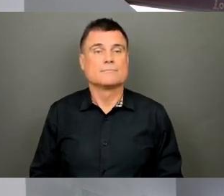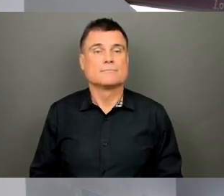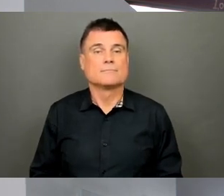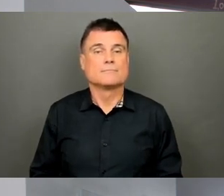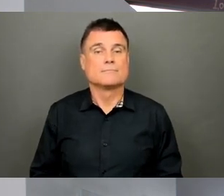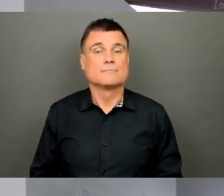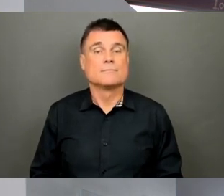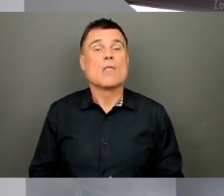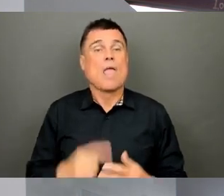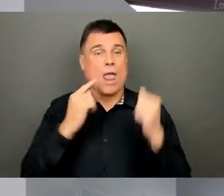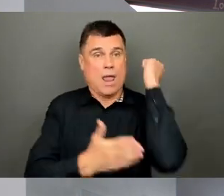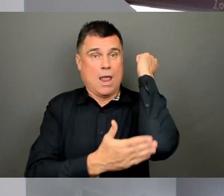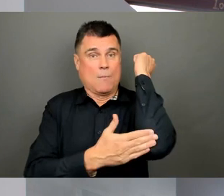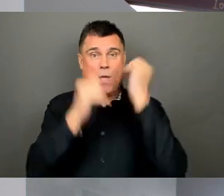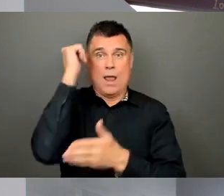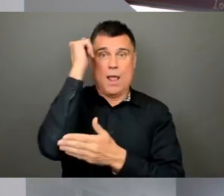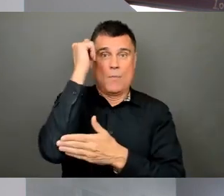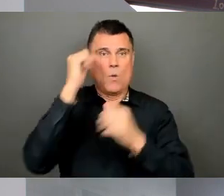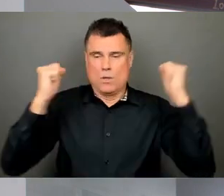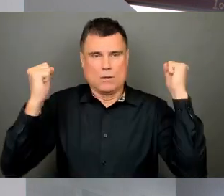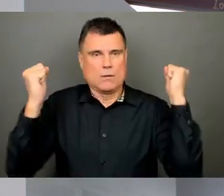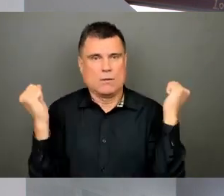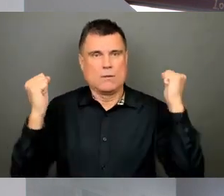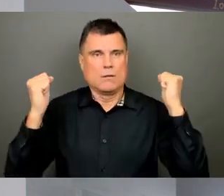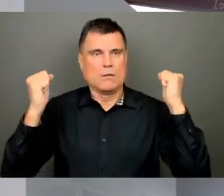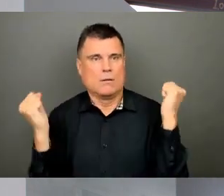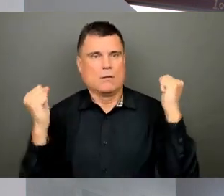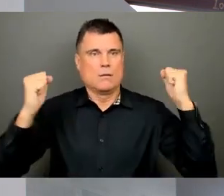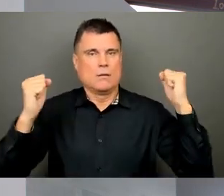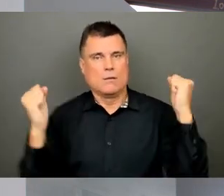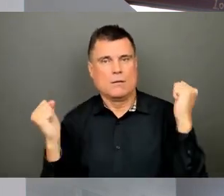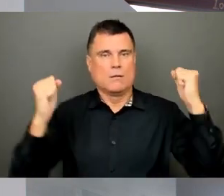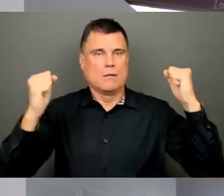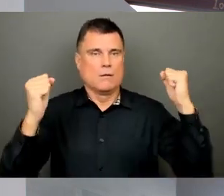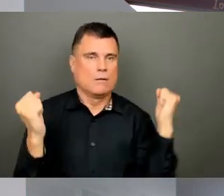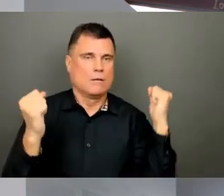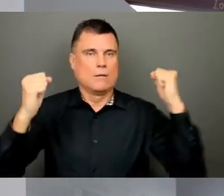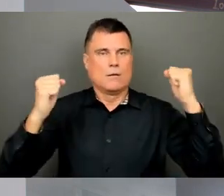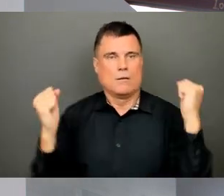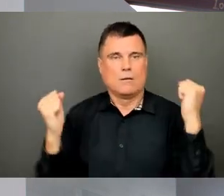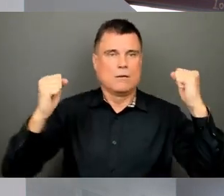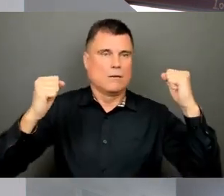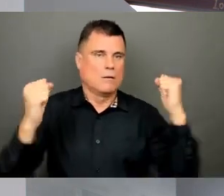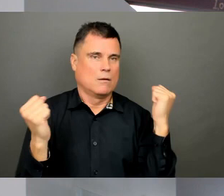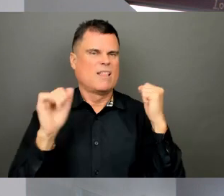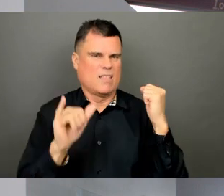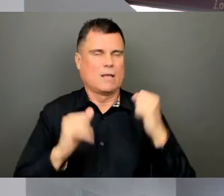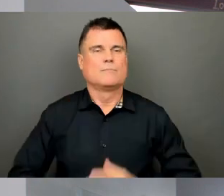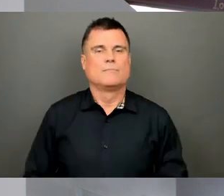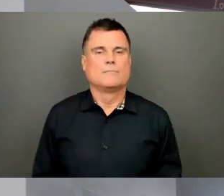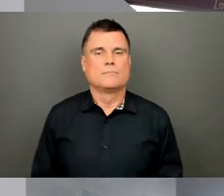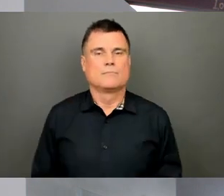So now I'm yanking in my elbows. If it helps just to do it on the spot, we're sinking this knee in, bringing the elbows in.